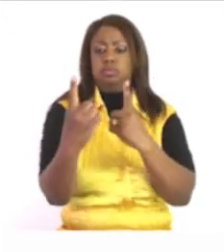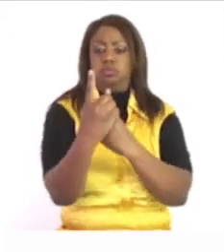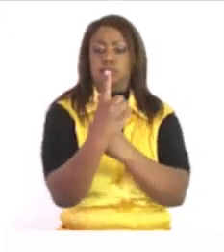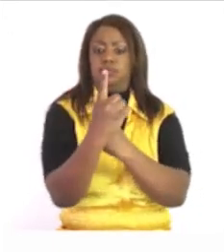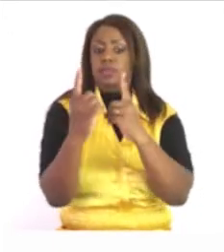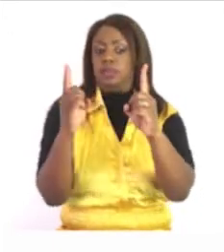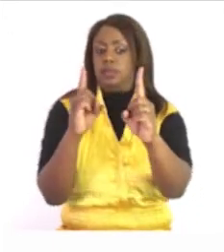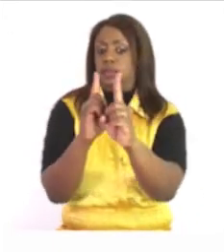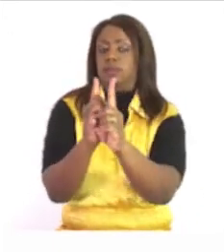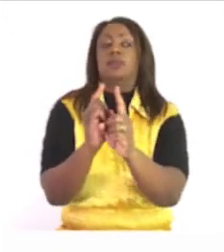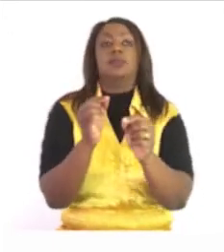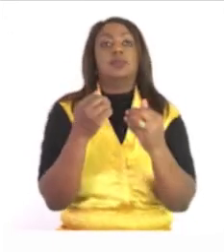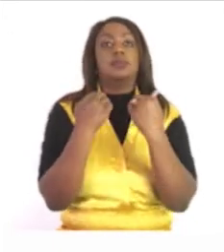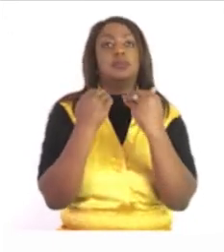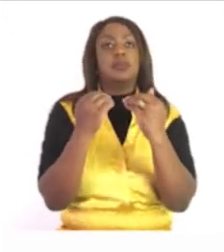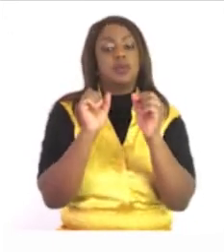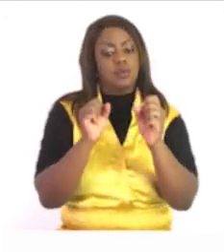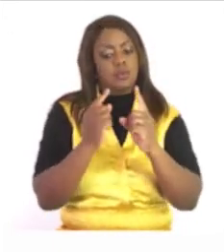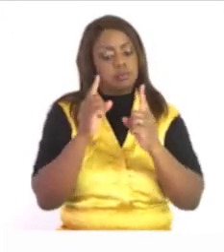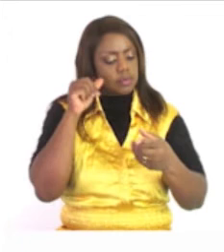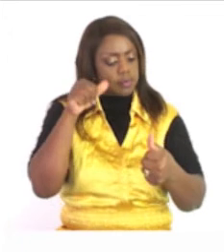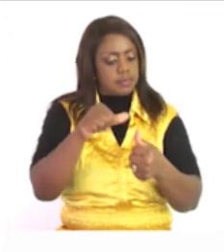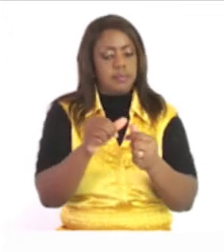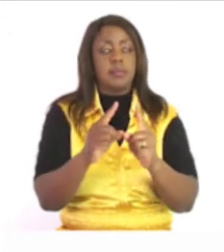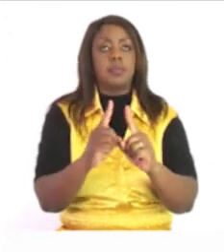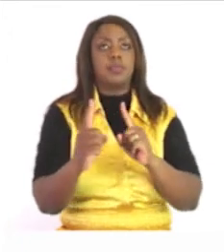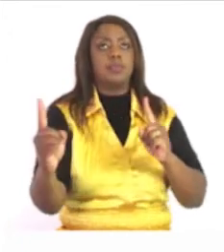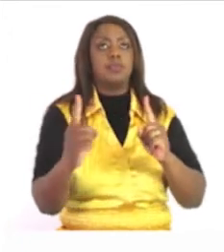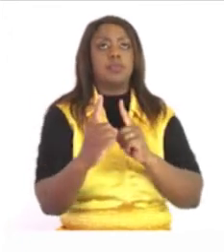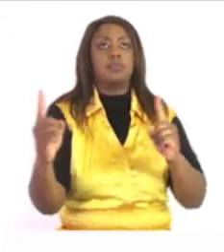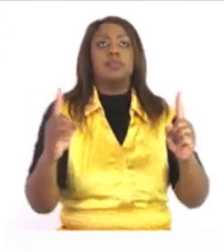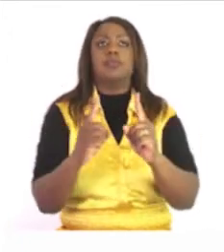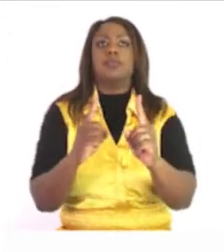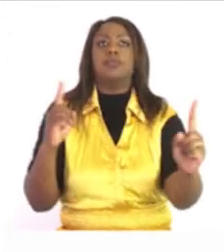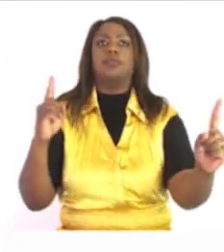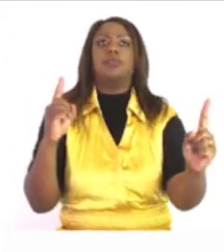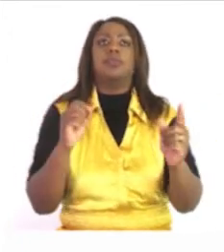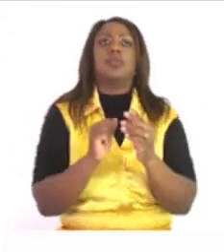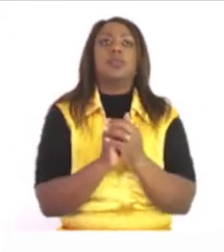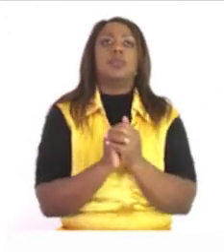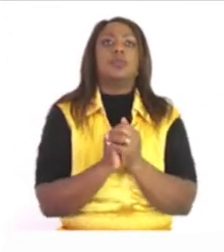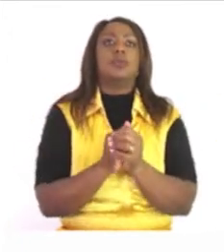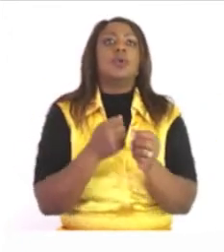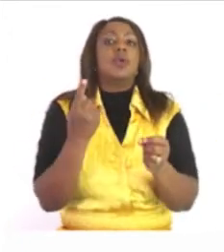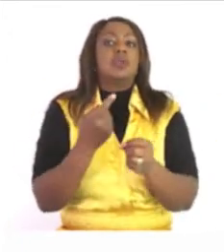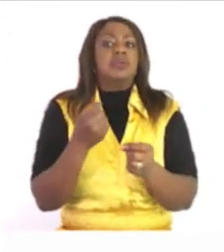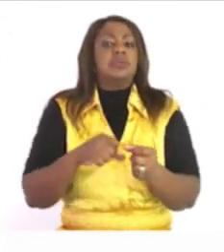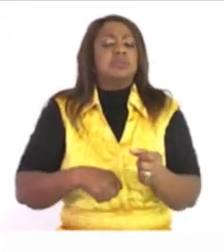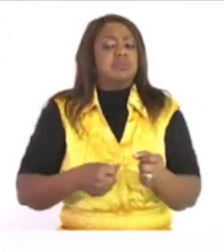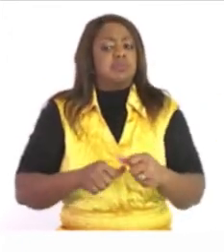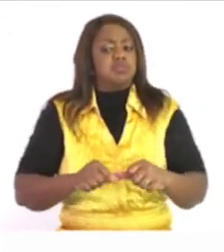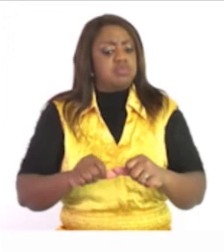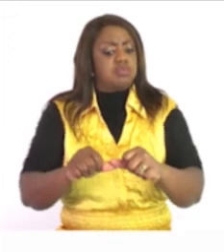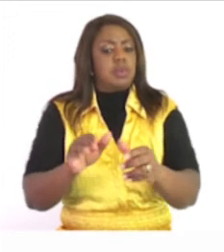your hands with soap and running water. Every time that you have sneezed, you should wash your hands. Cover your